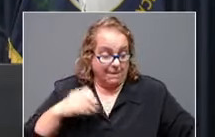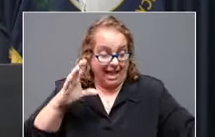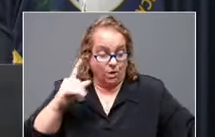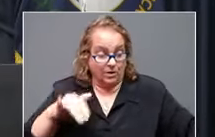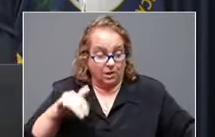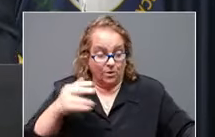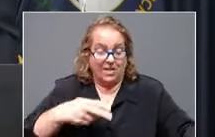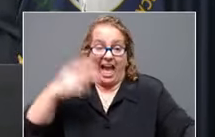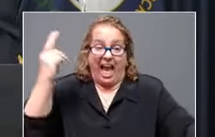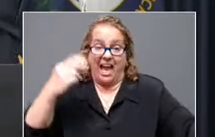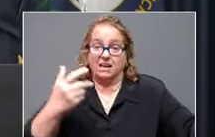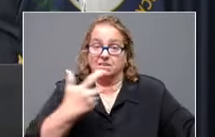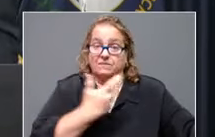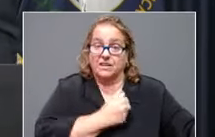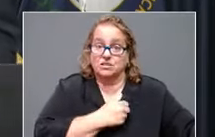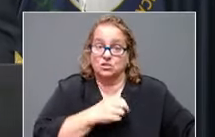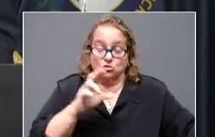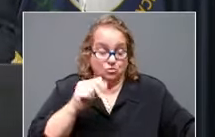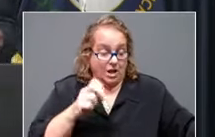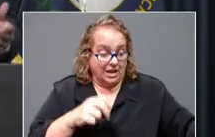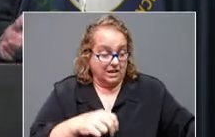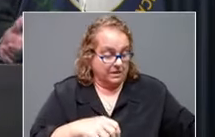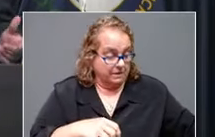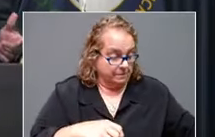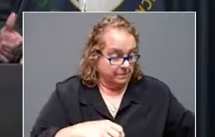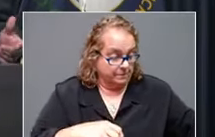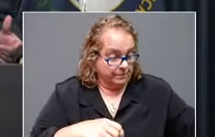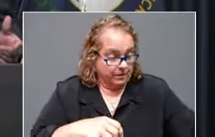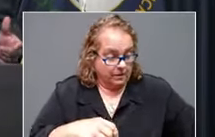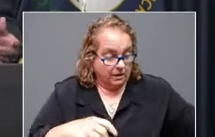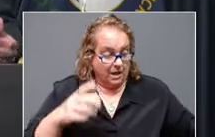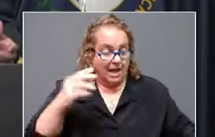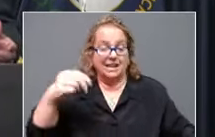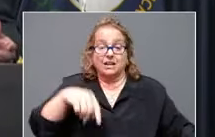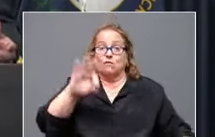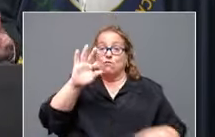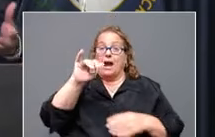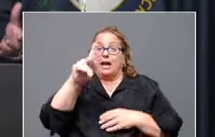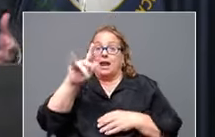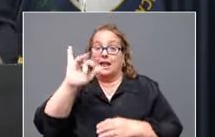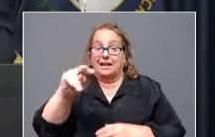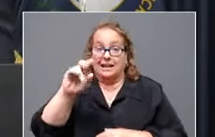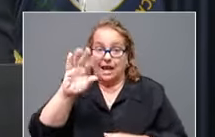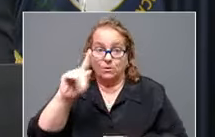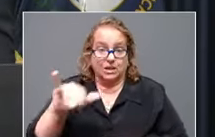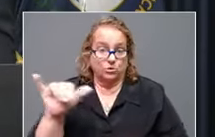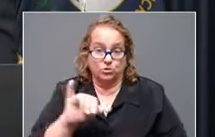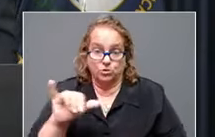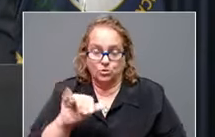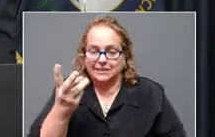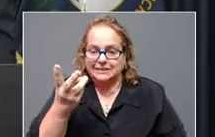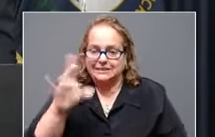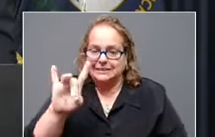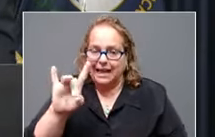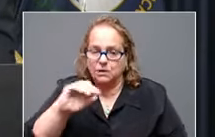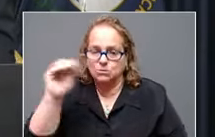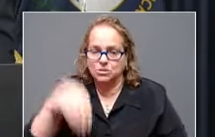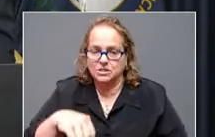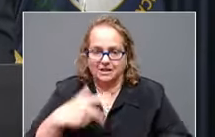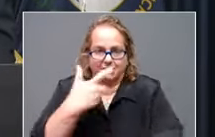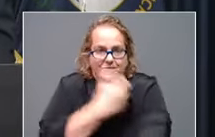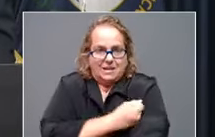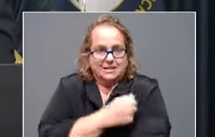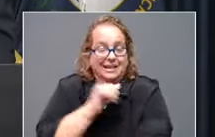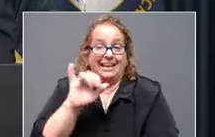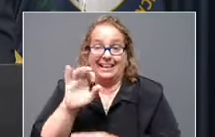seeing dramatic surges. Listen, we're seeing that in Franklin County too. 68% vaccinated, yet I